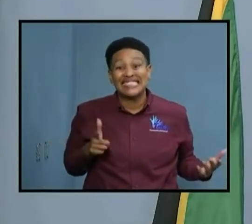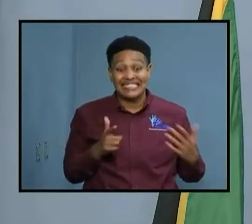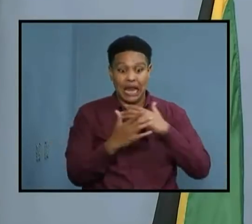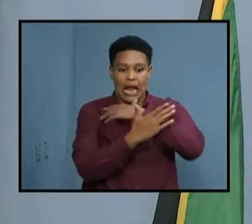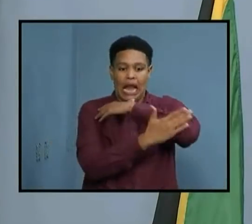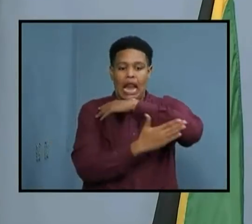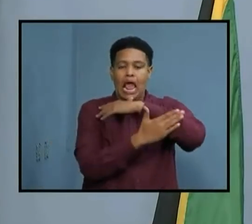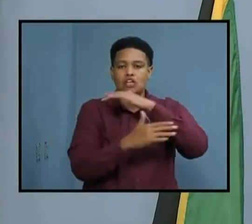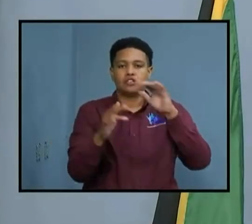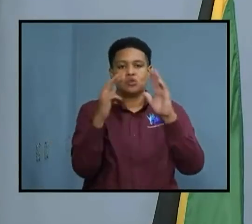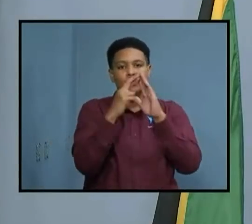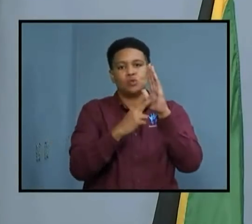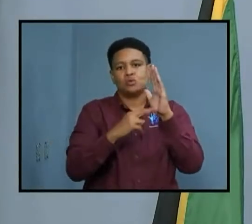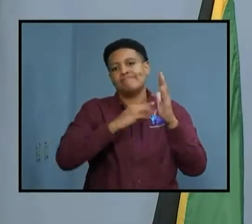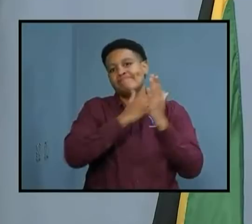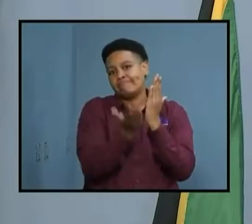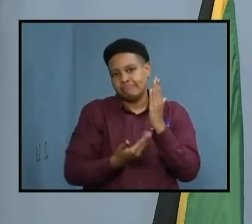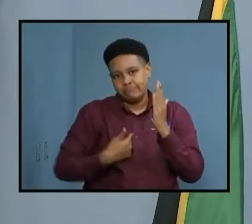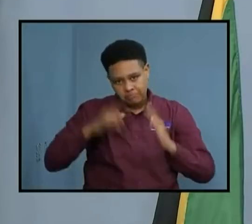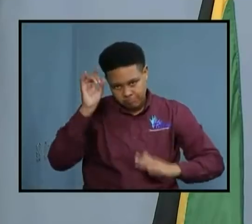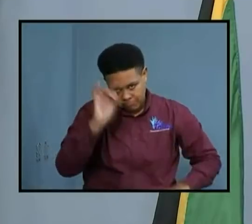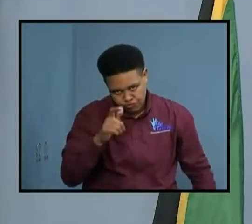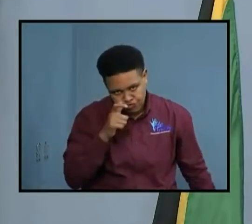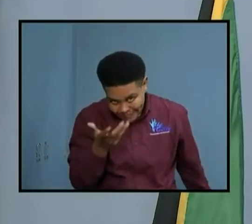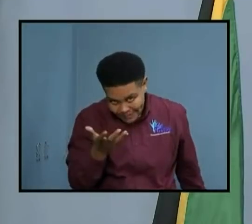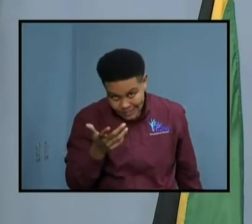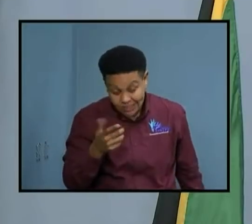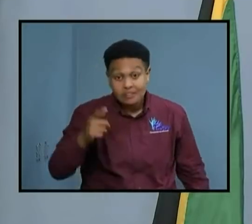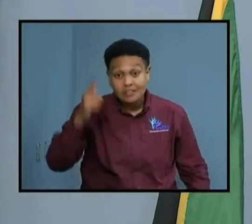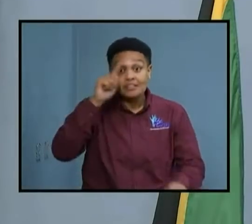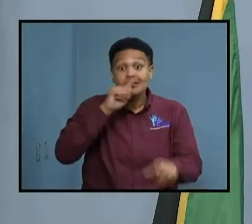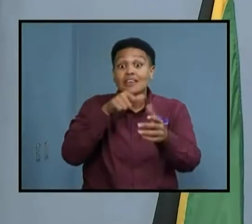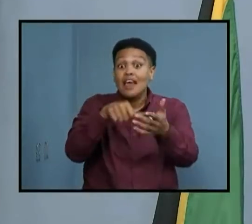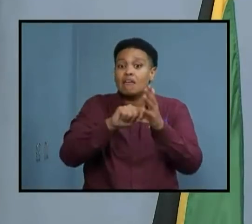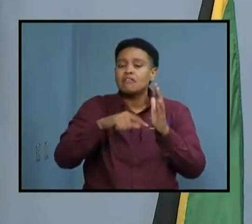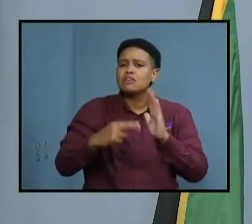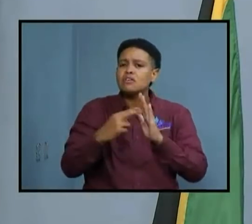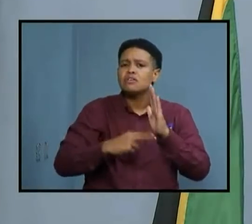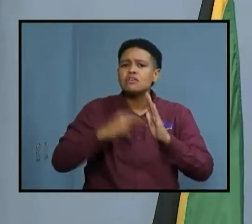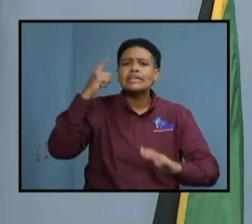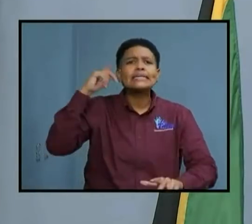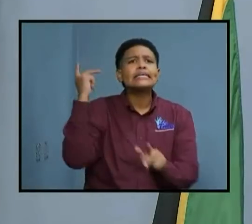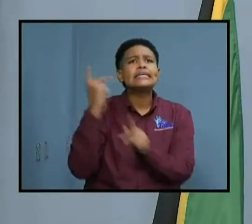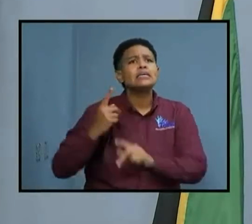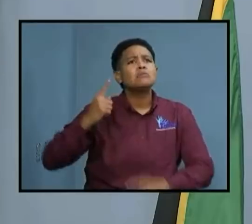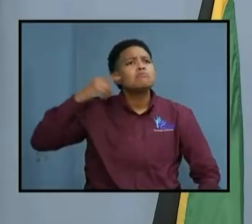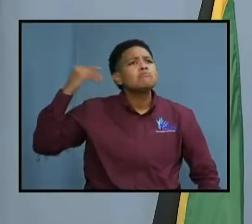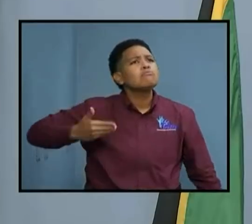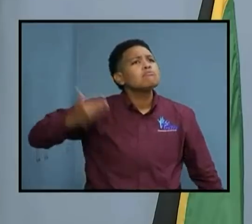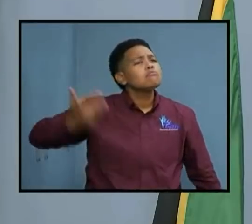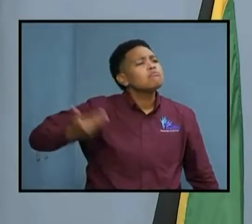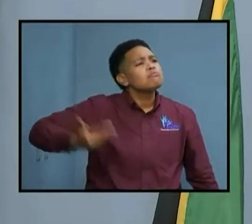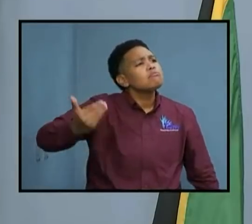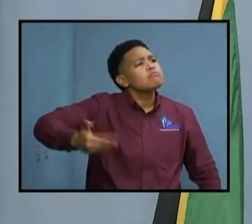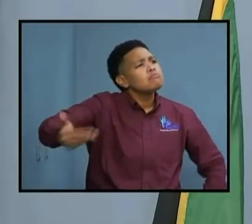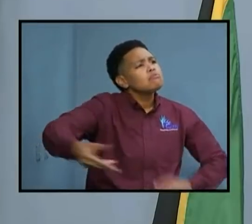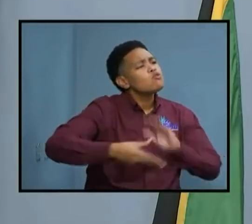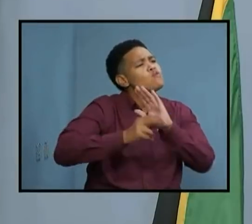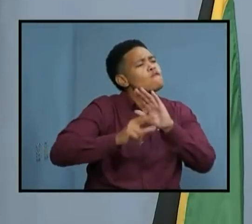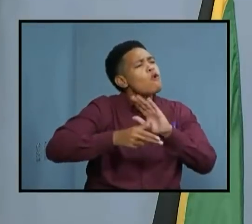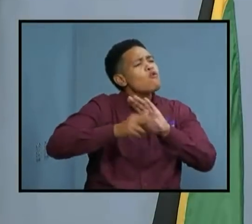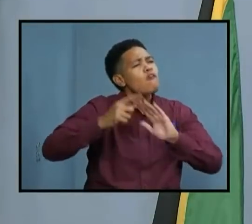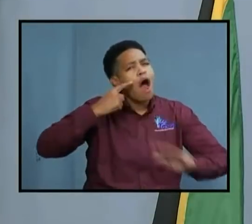measures. Again, let me emphasize that these measures are being constantly reviewed and may be adjusted as deemed